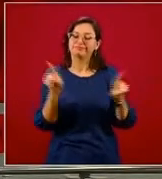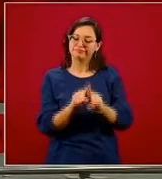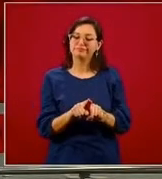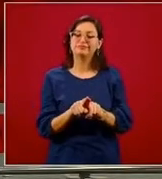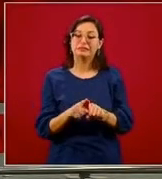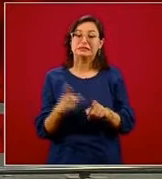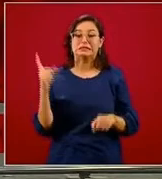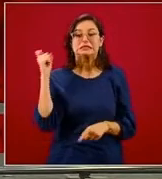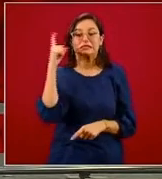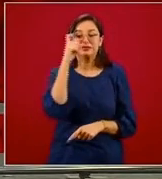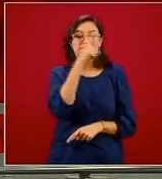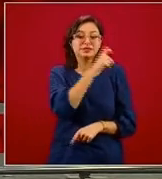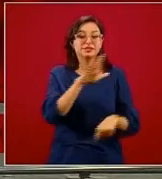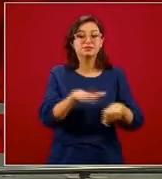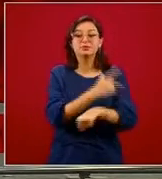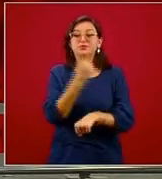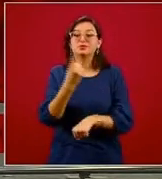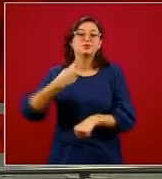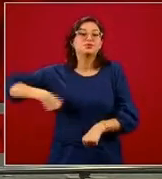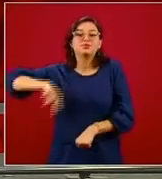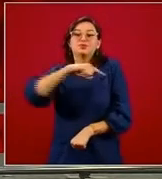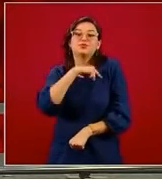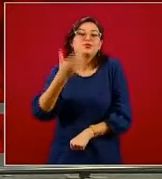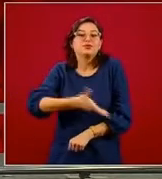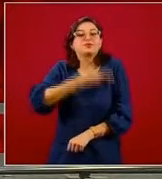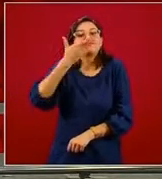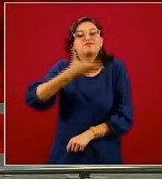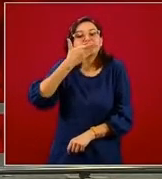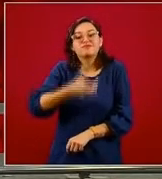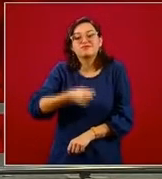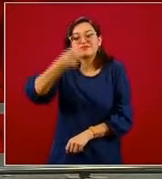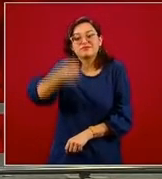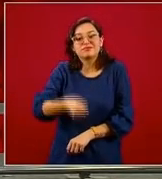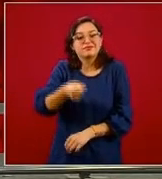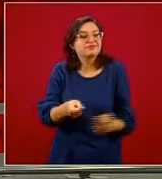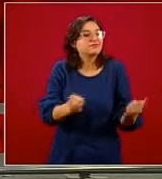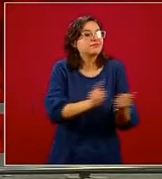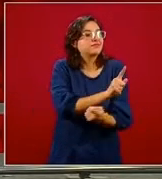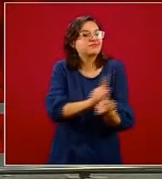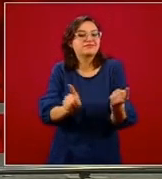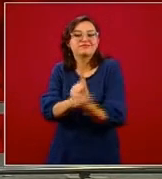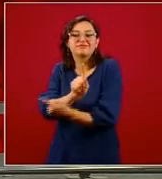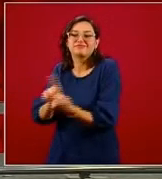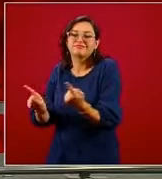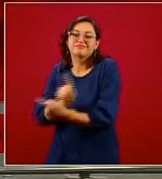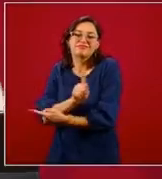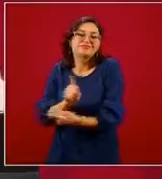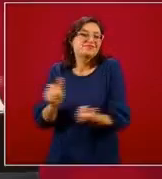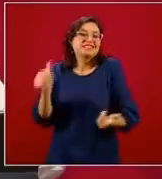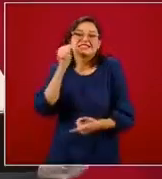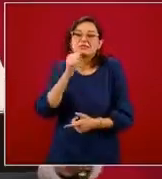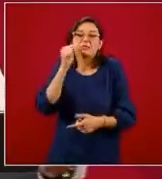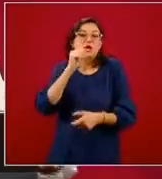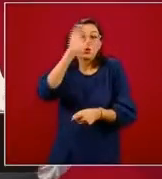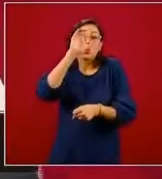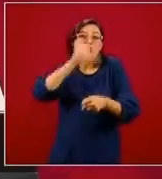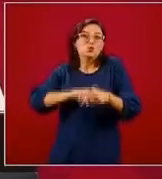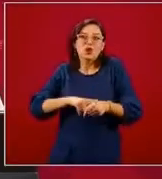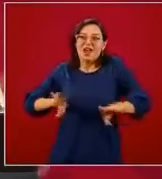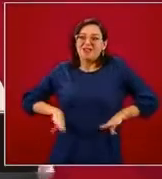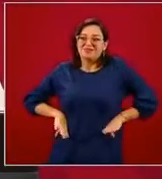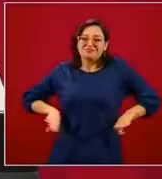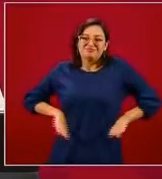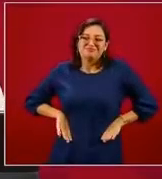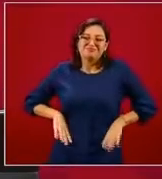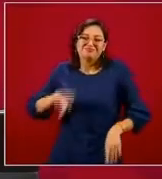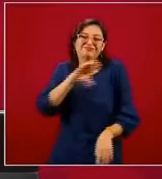ser un distance. reto porque la This manera en can que be nos a saludamos, la challenge manera en because que we usually interactuamos greet each other socialmente and unos interact con with each otros other está being determinada closer to culturalmente each other. And